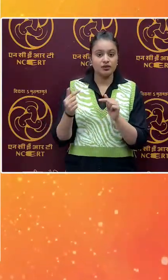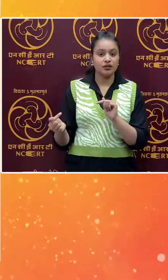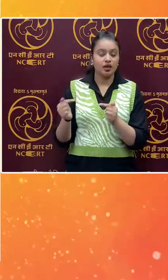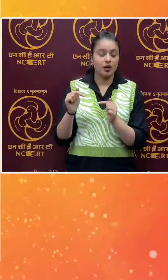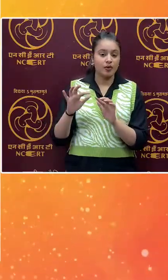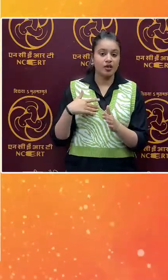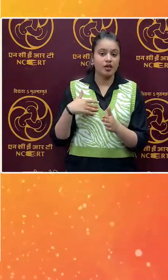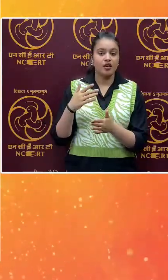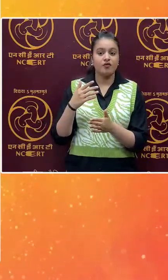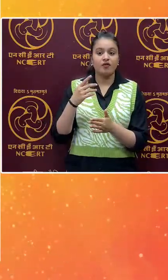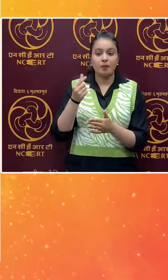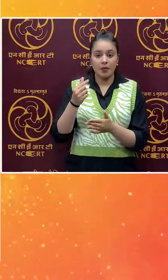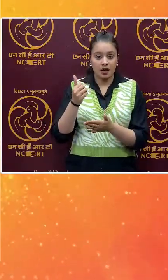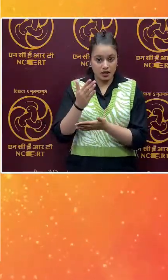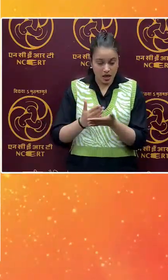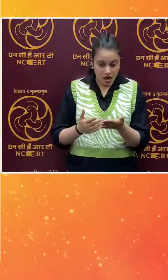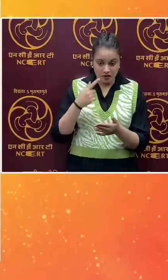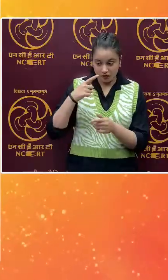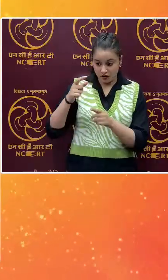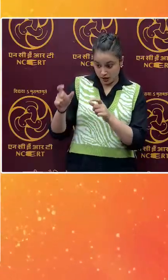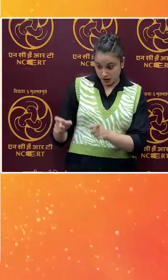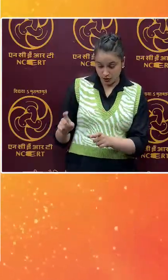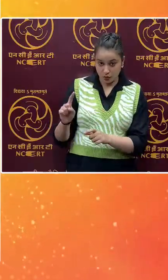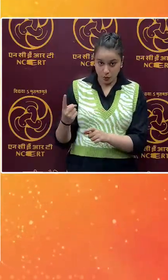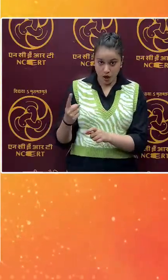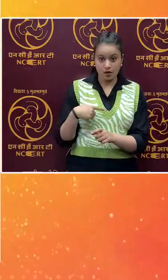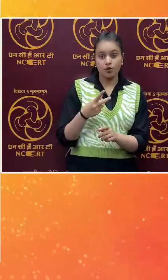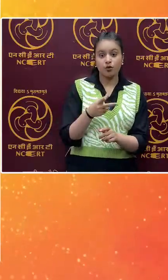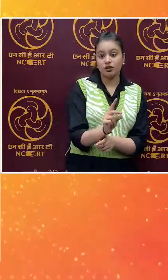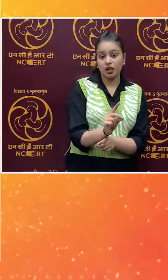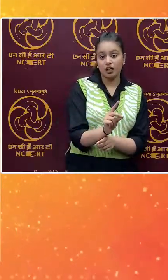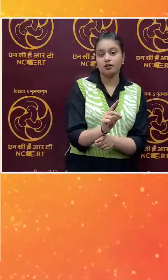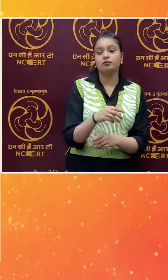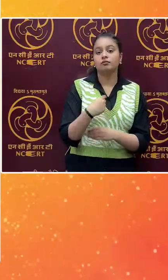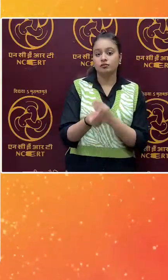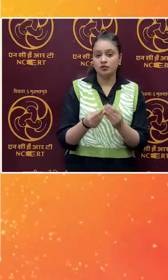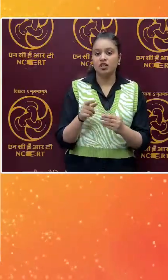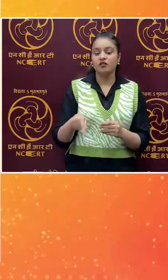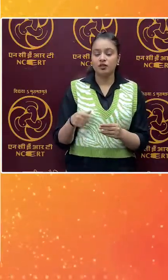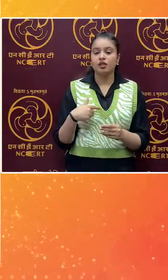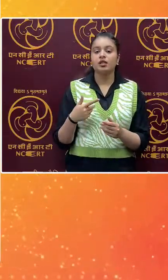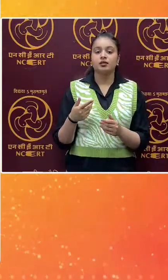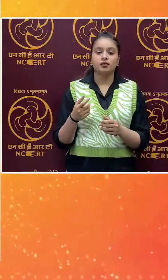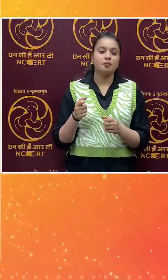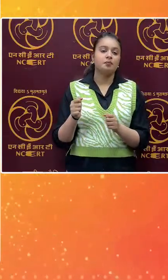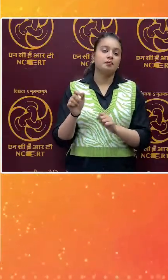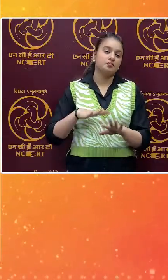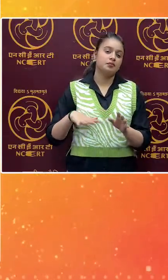the money go to one institute or the other institute. So there in this zero sum game,